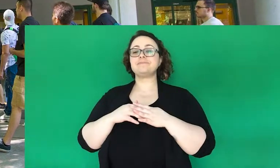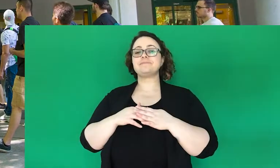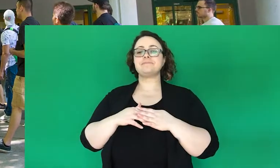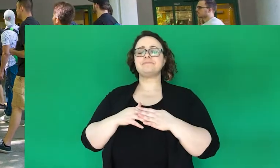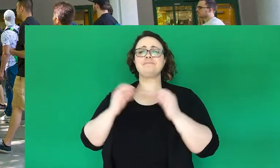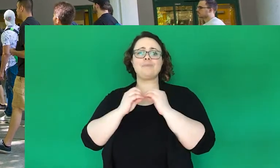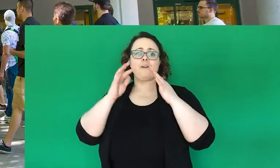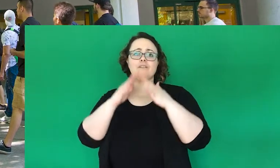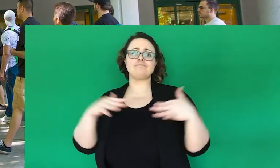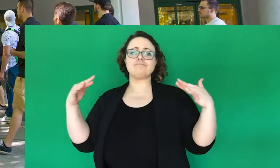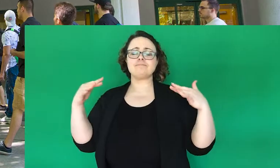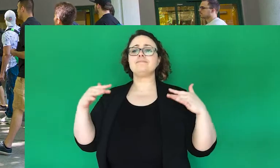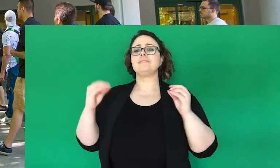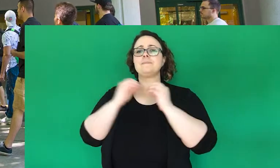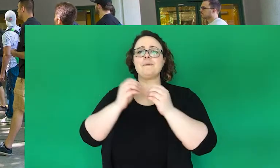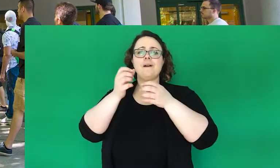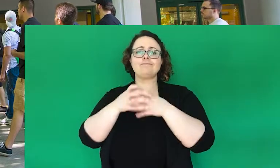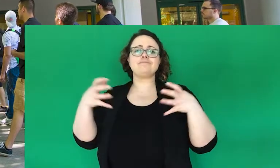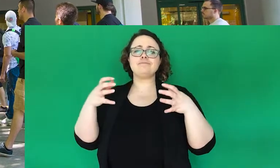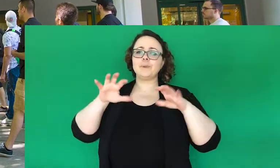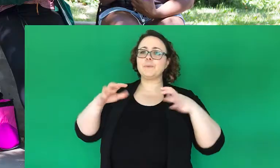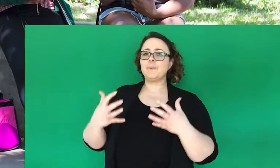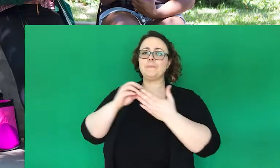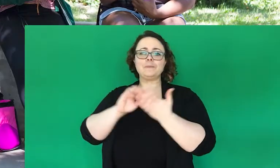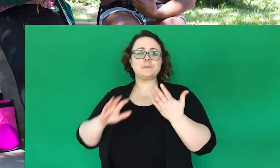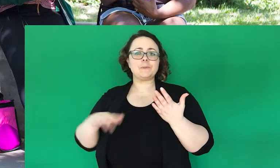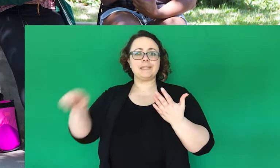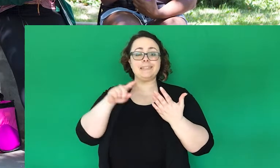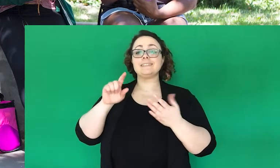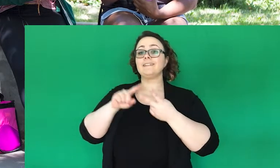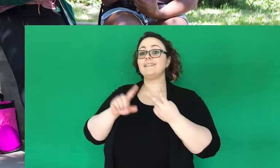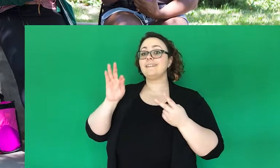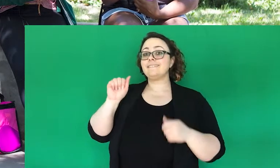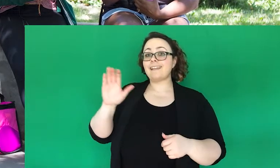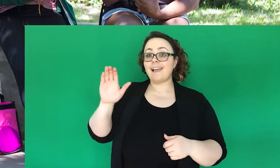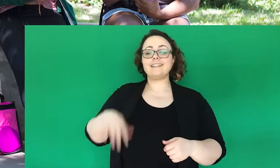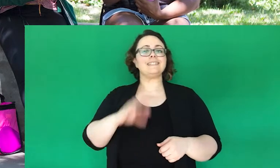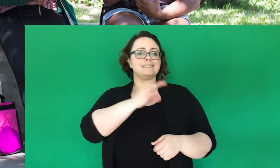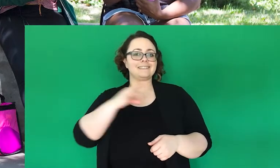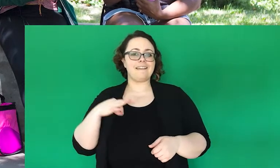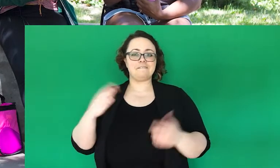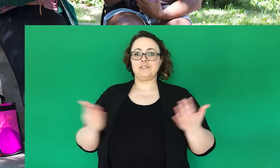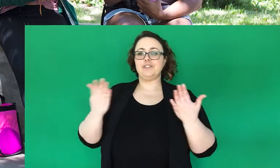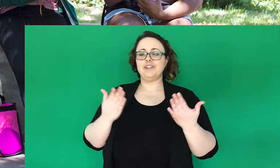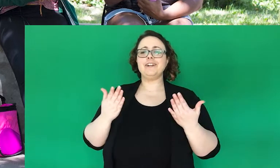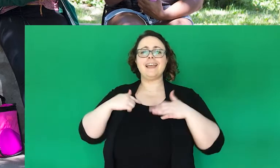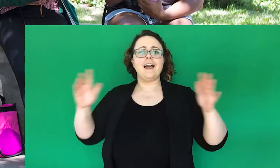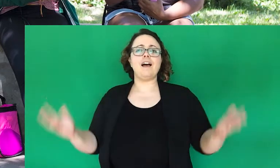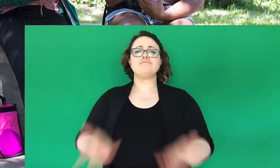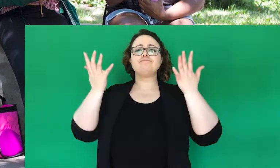much more diverse and expansive group of students, faculty, and staff